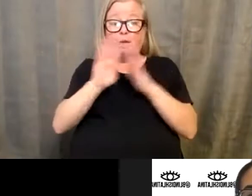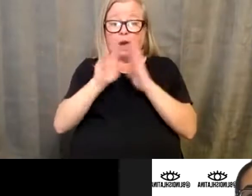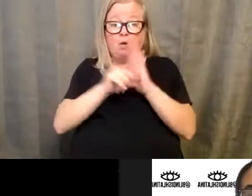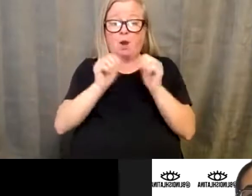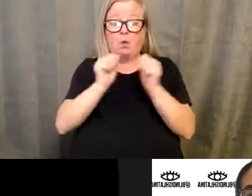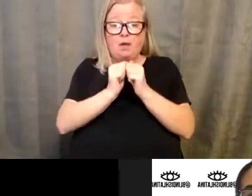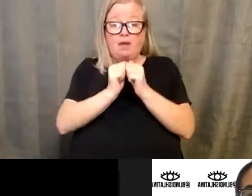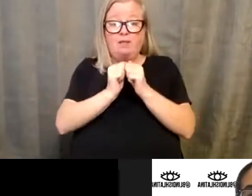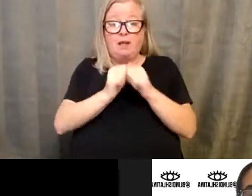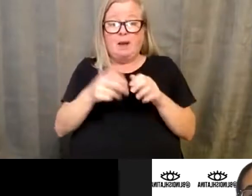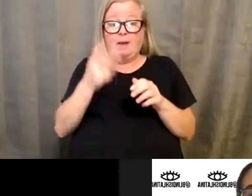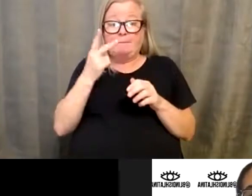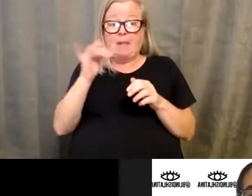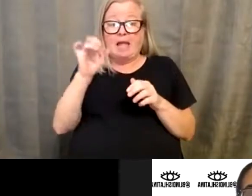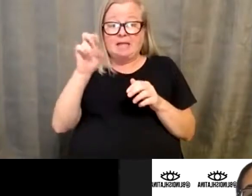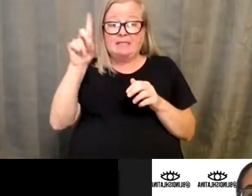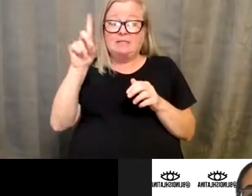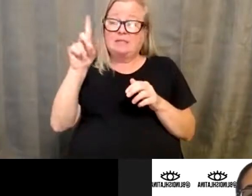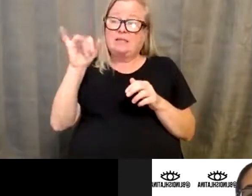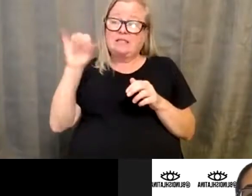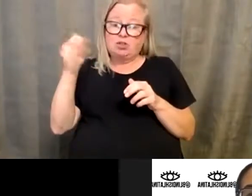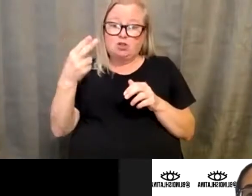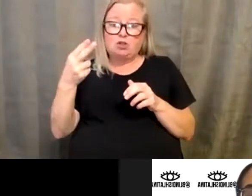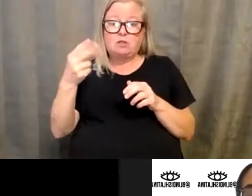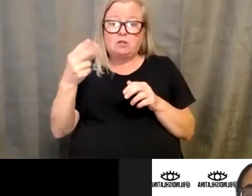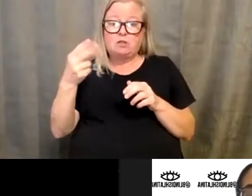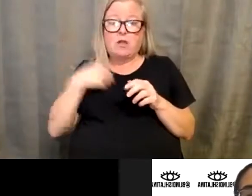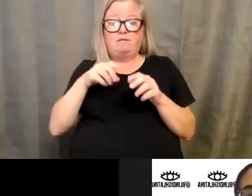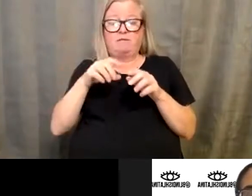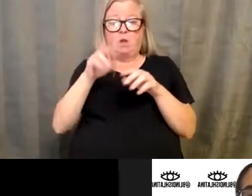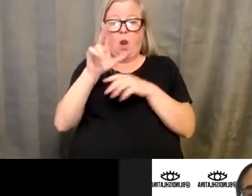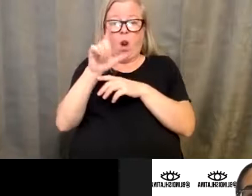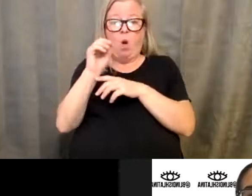Latina logo. It has a bold outline of an eye, and then